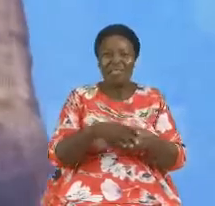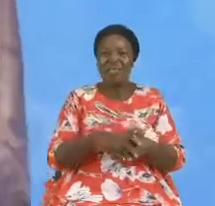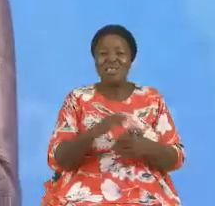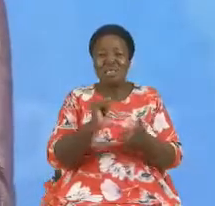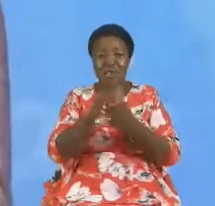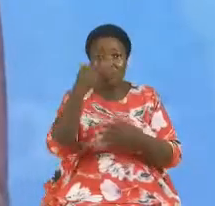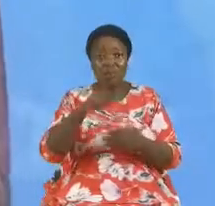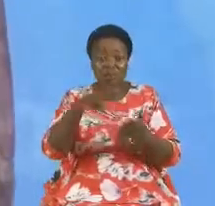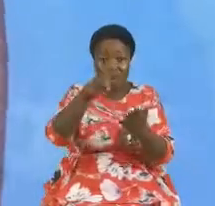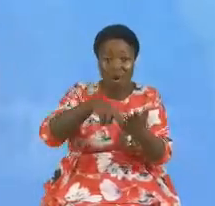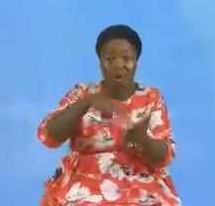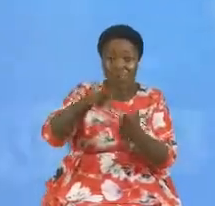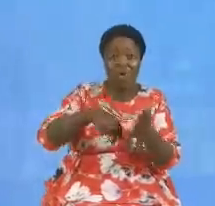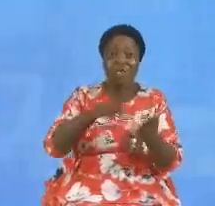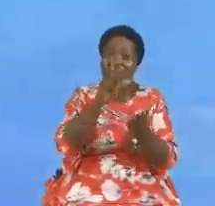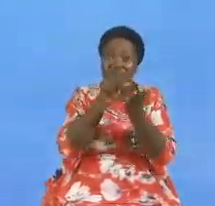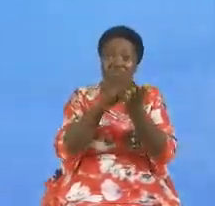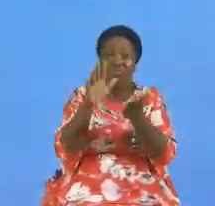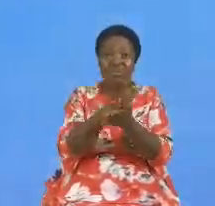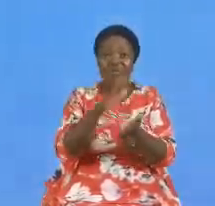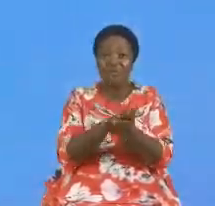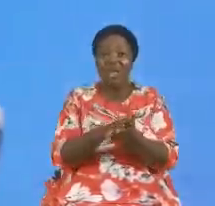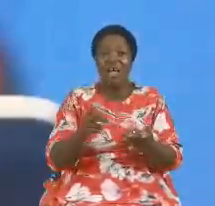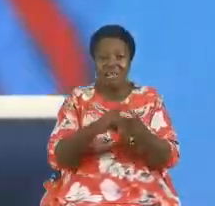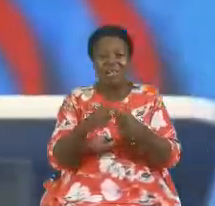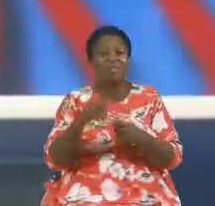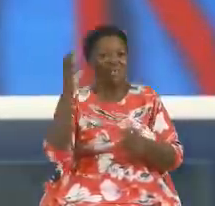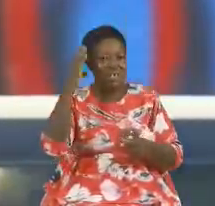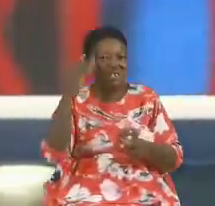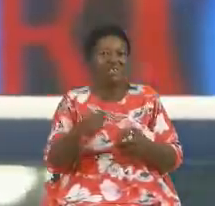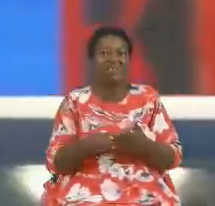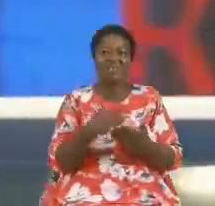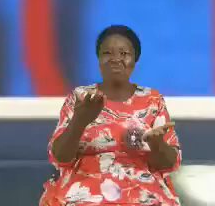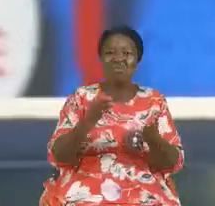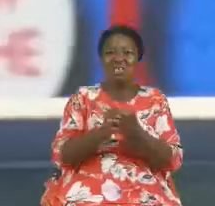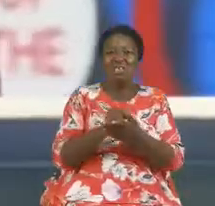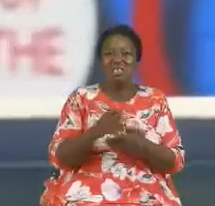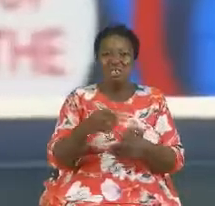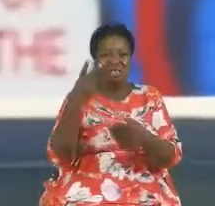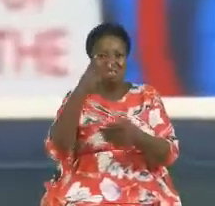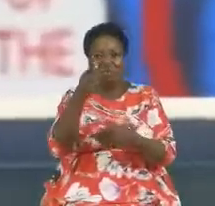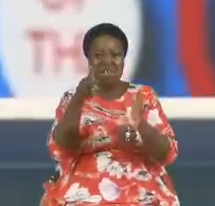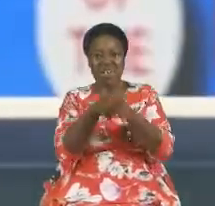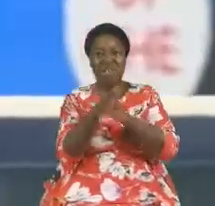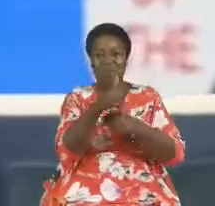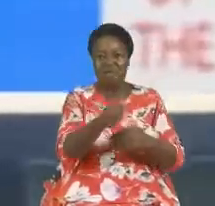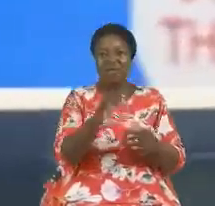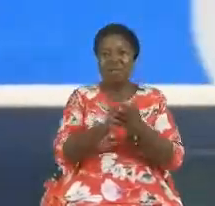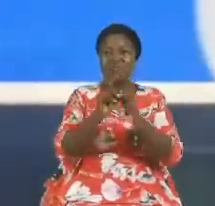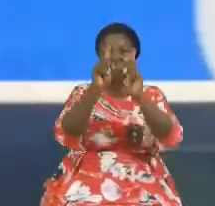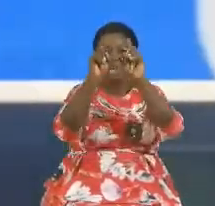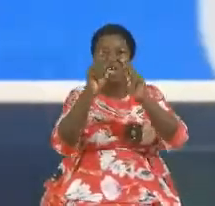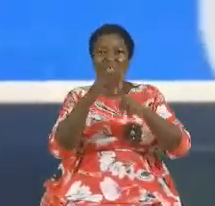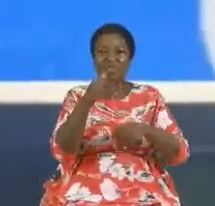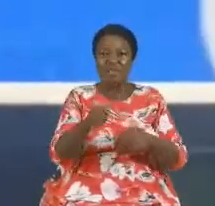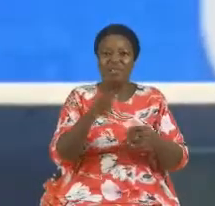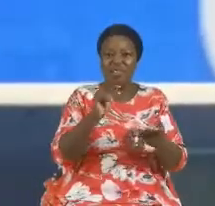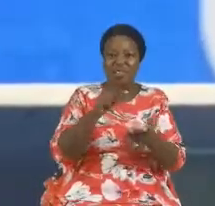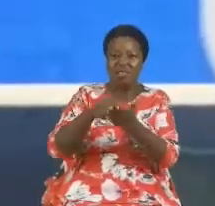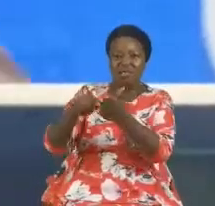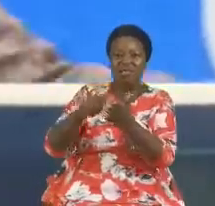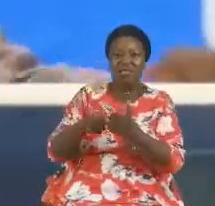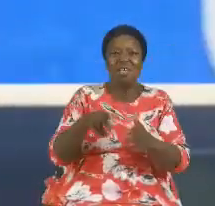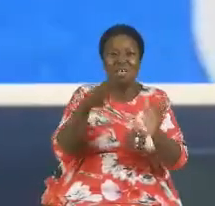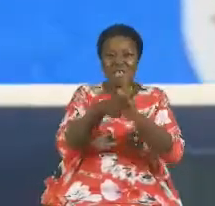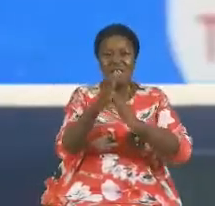they have not recovered. That's why we read in the papers and we hear the news about so-and-so committed